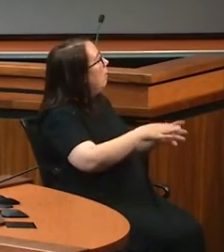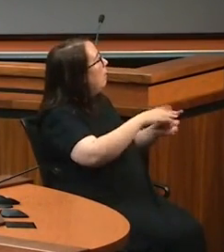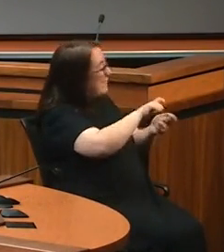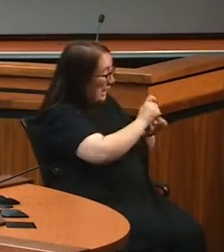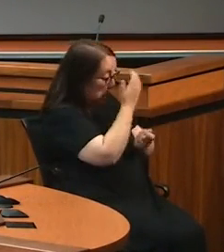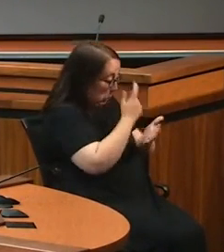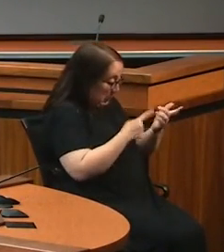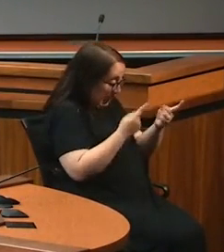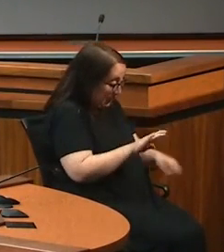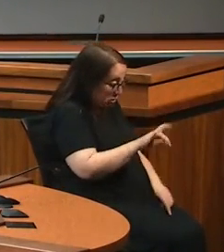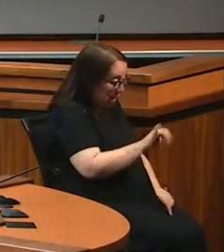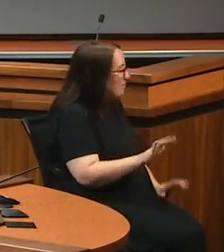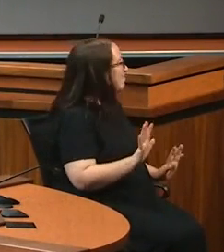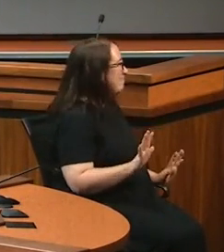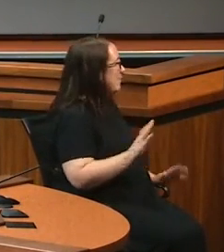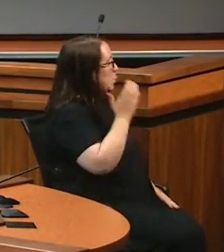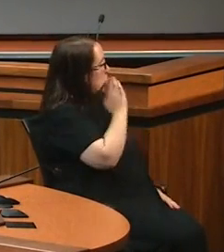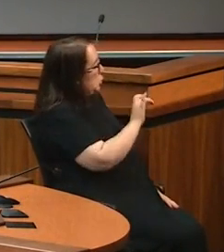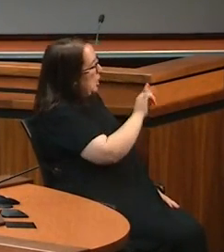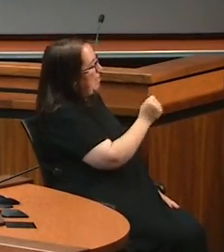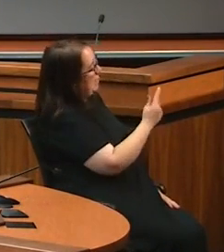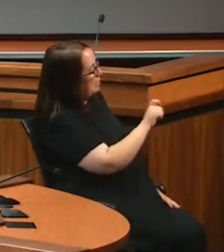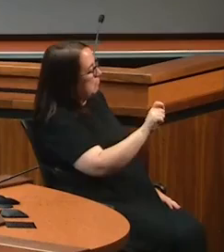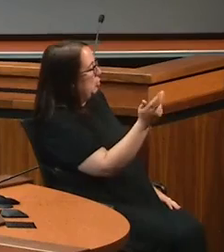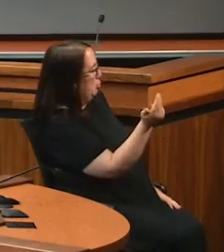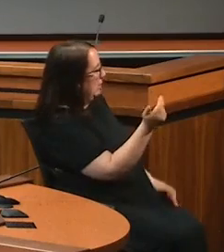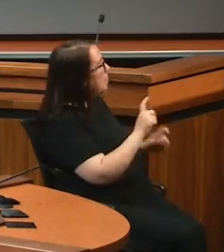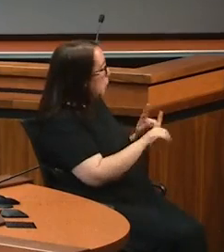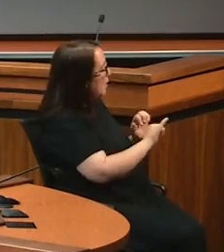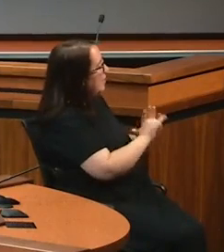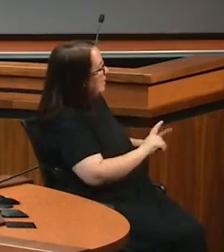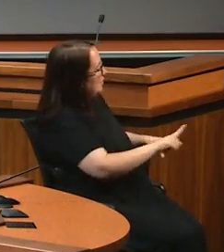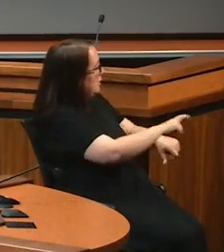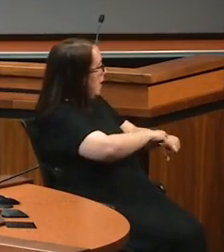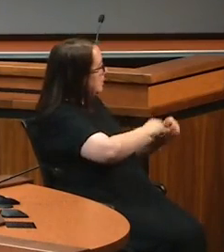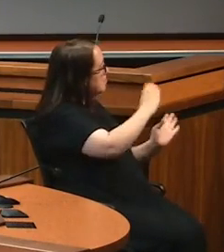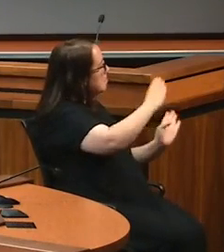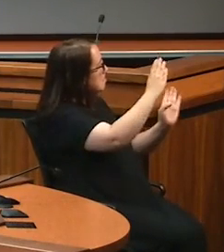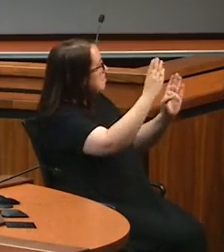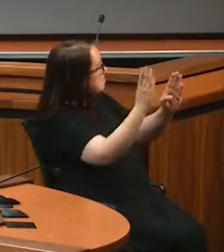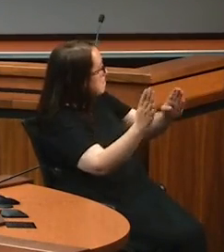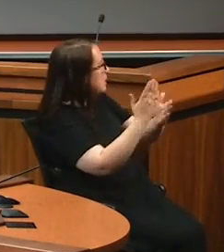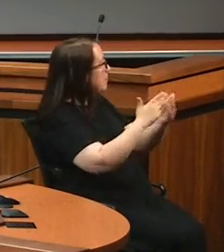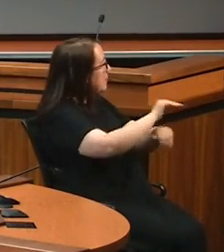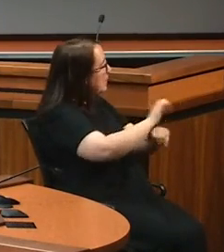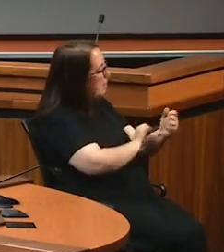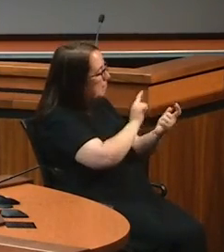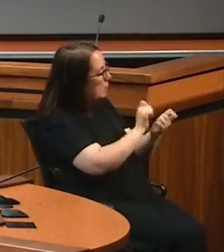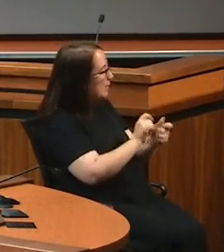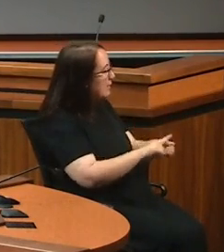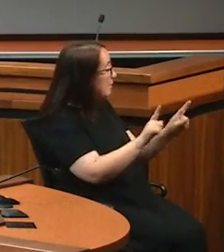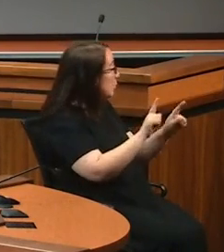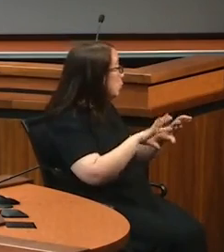workshop other than the dates set up, but we're going to identify different times of those days and the evenings that we can meet with different groups.